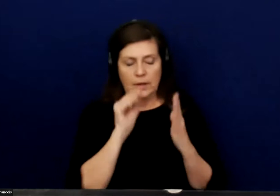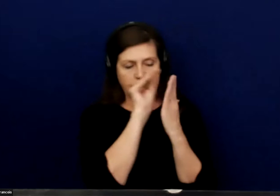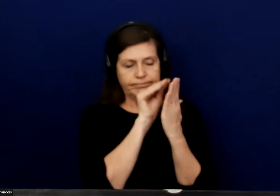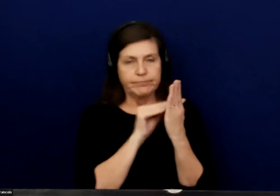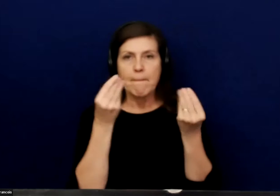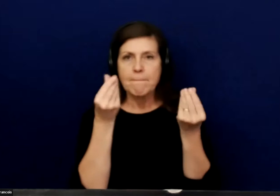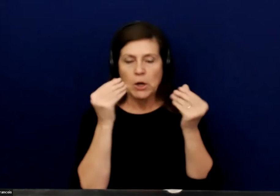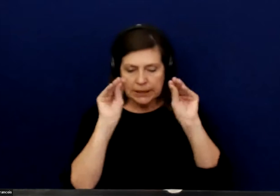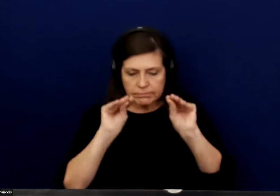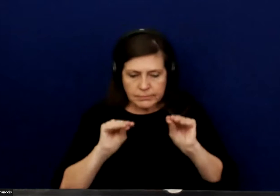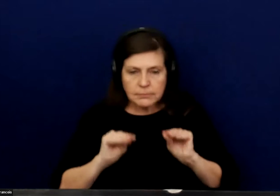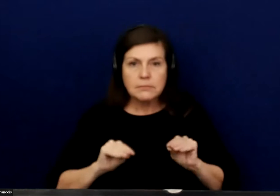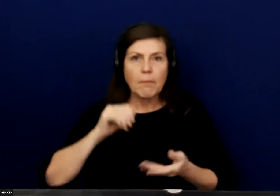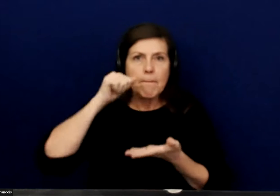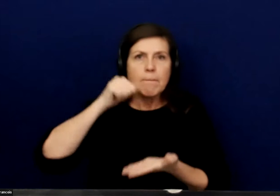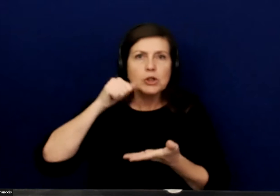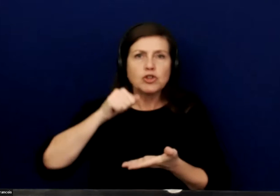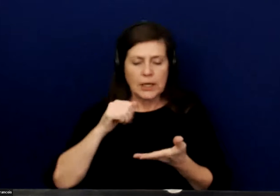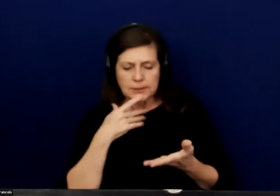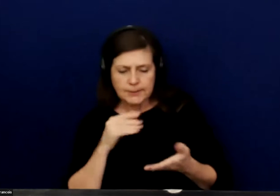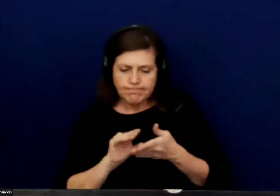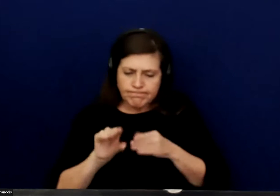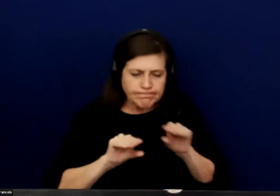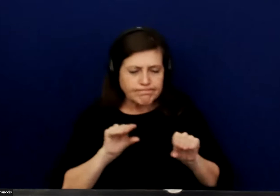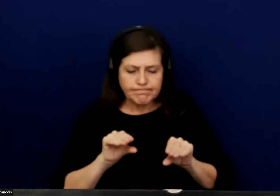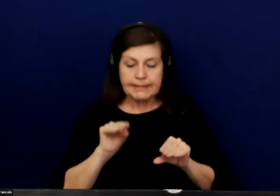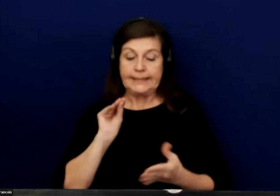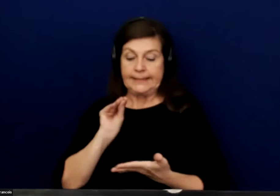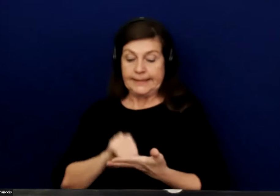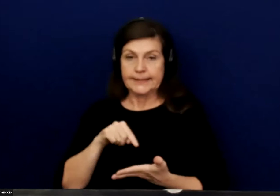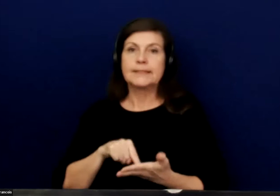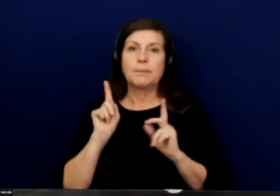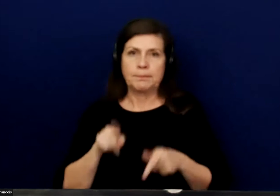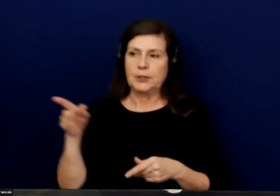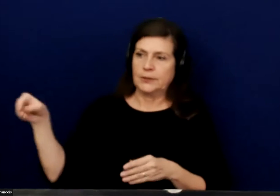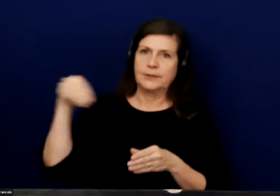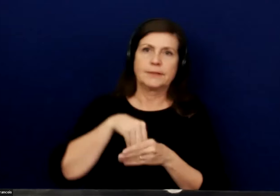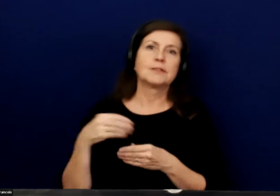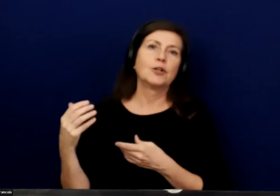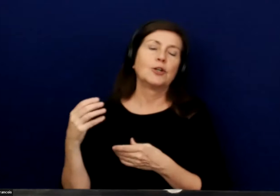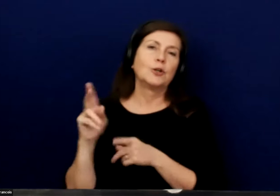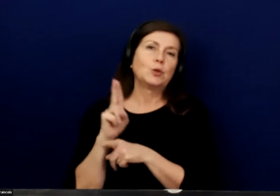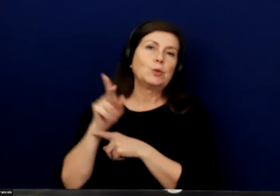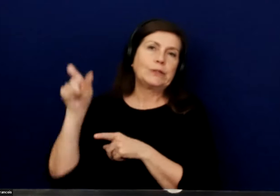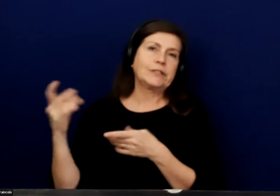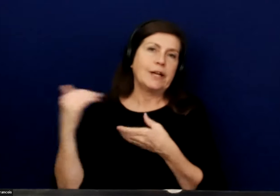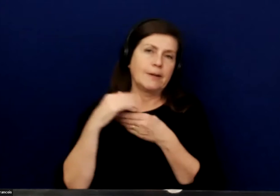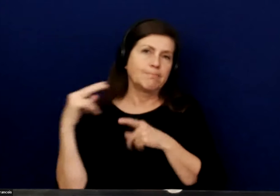money talks is something we believe could really improve this. And my fourth point was